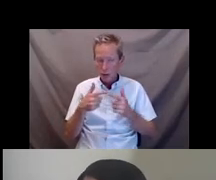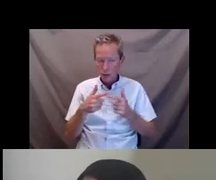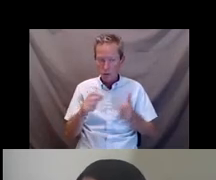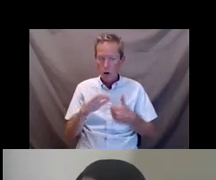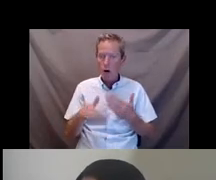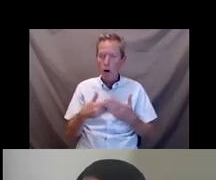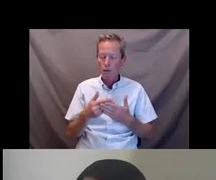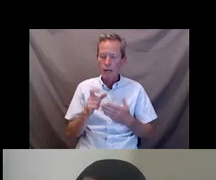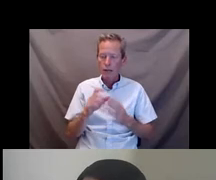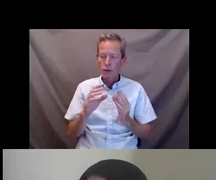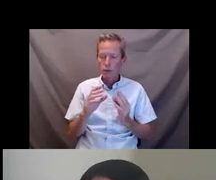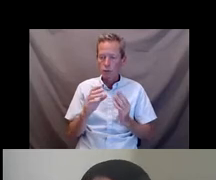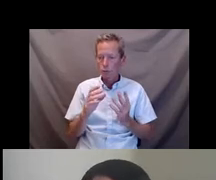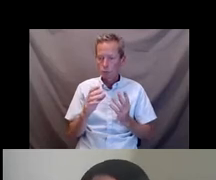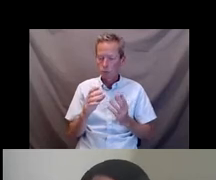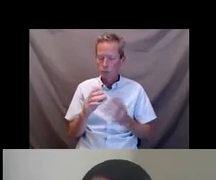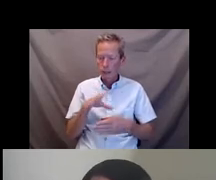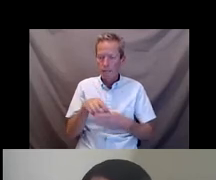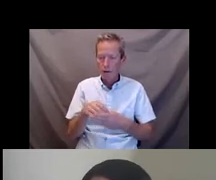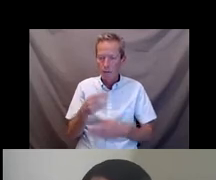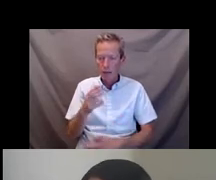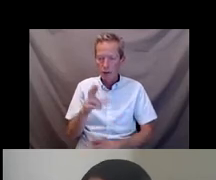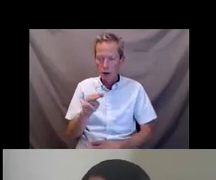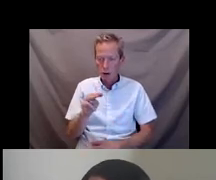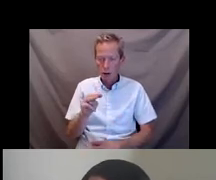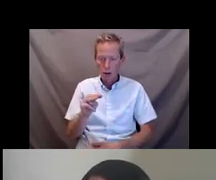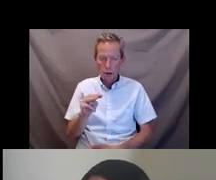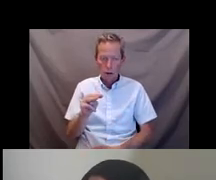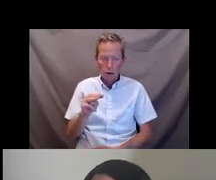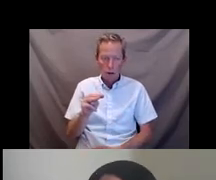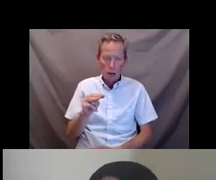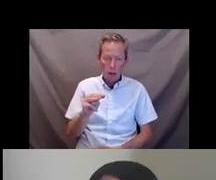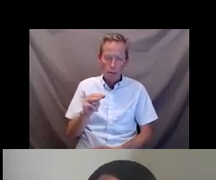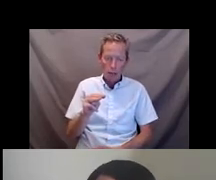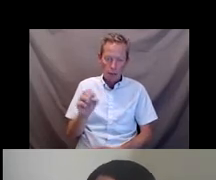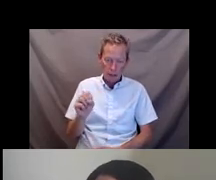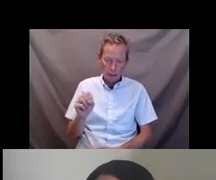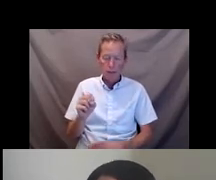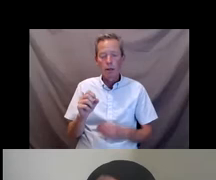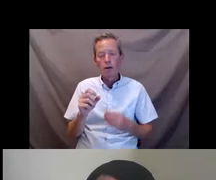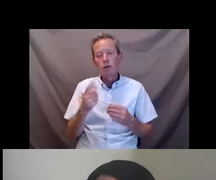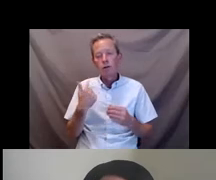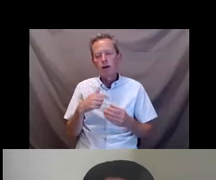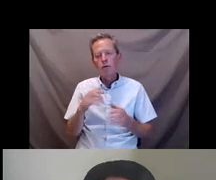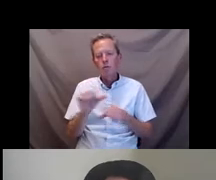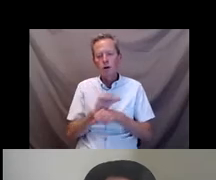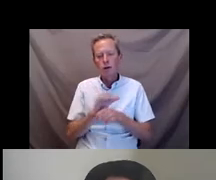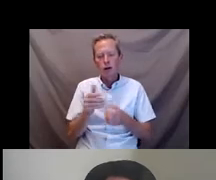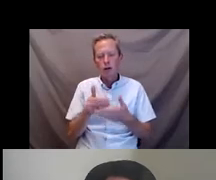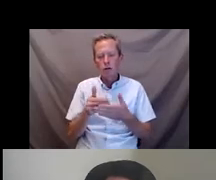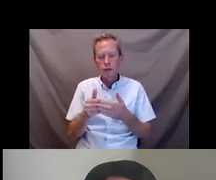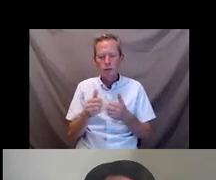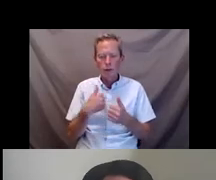to go into our HRMS system. And so they're working very closely with us on the systems perspective as